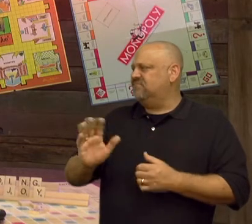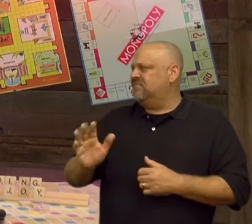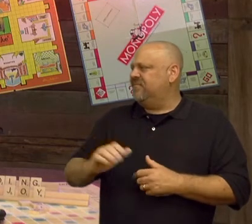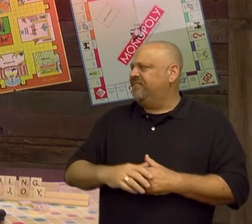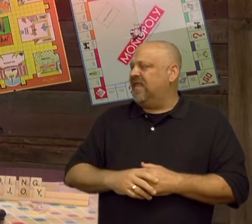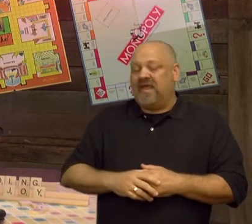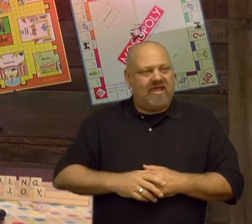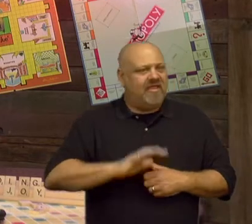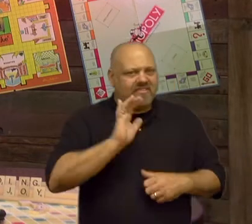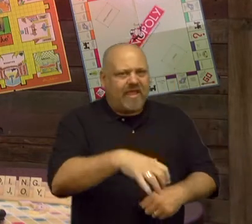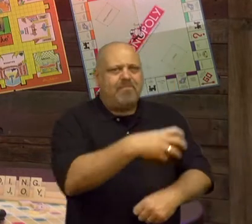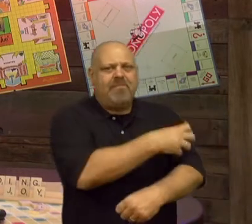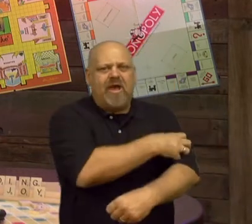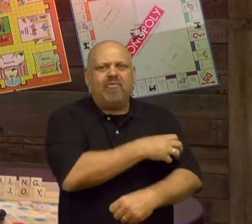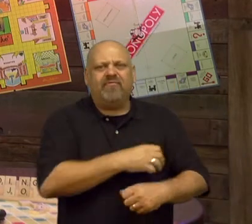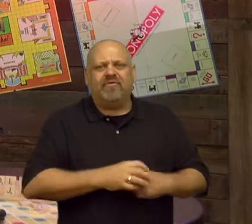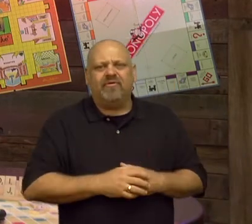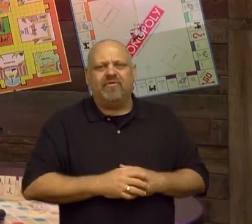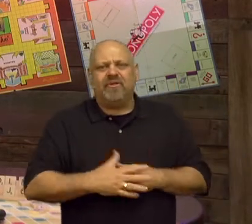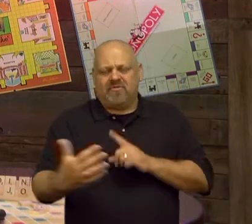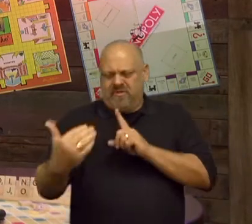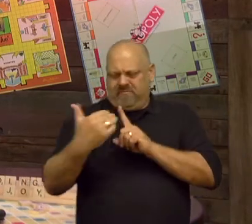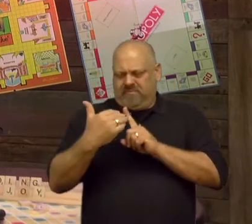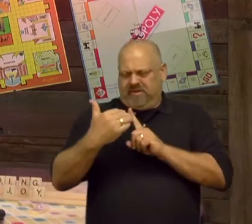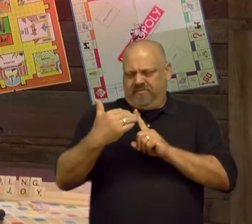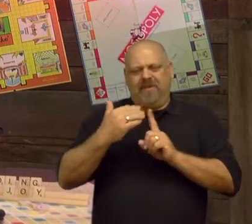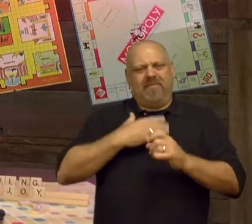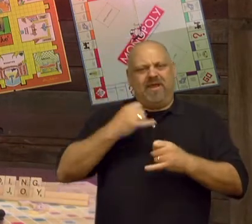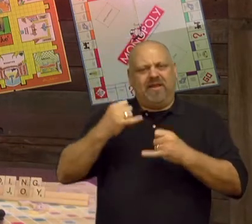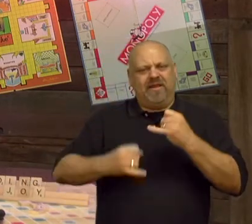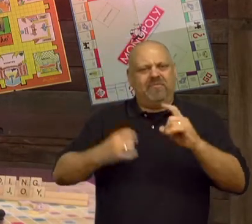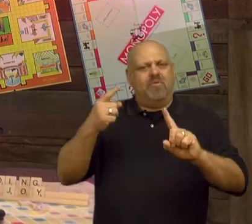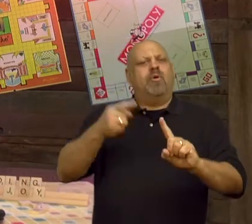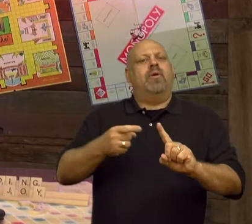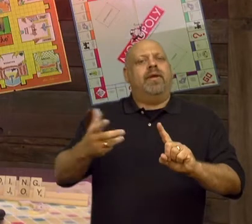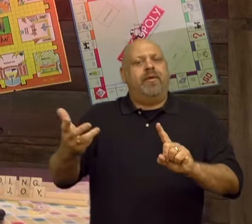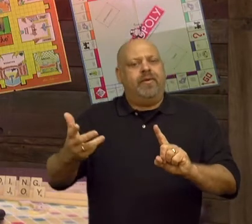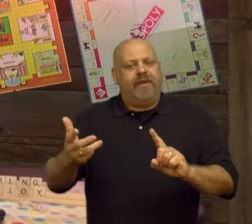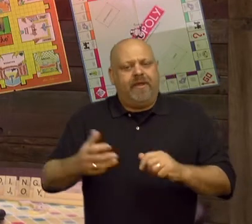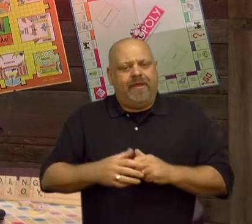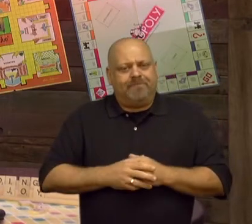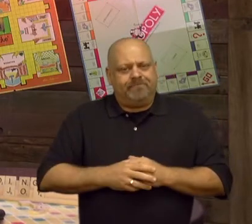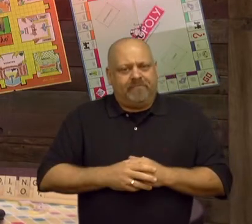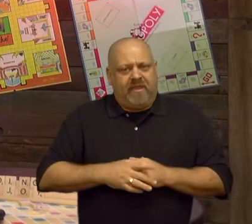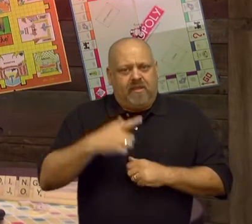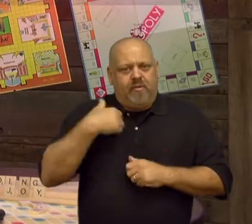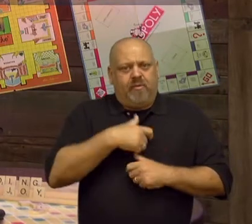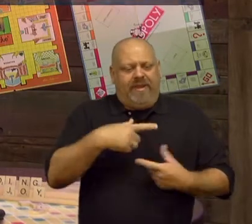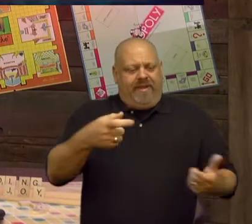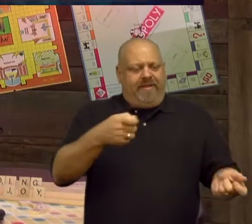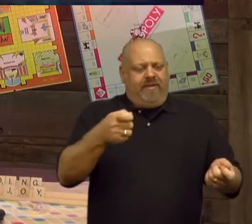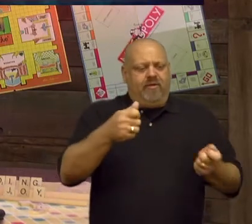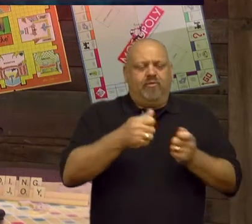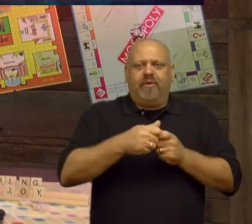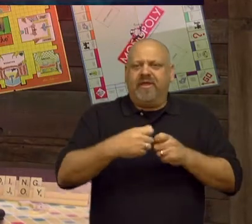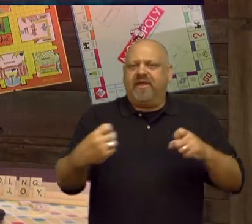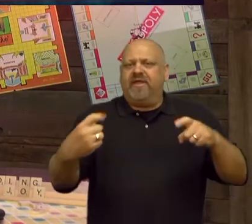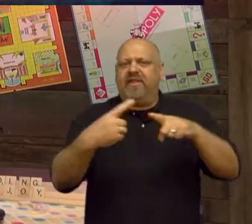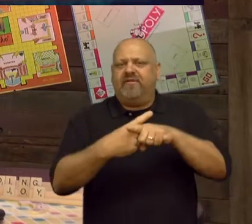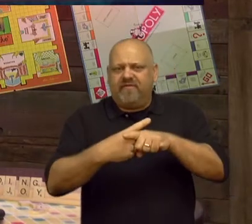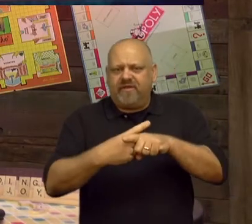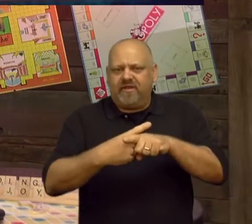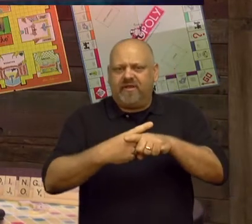shaken." And that's powerful. And that reminds me to my last point is this, is that when we deal